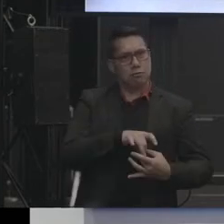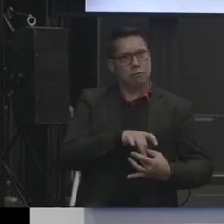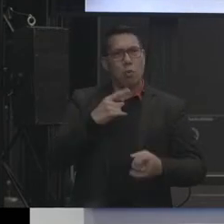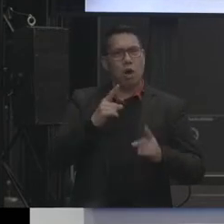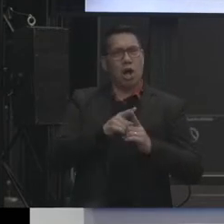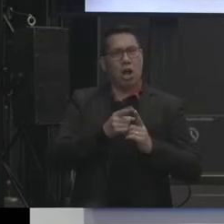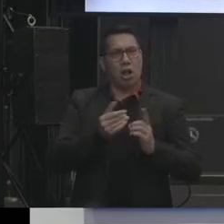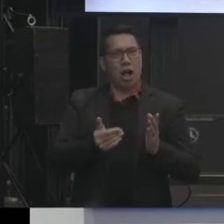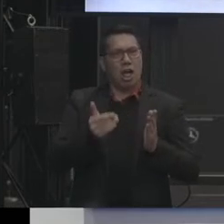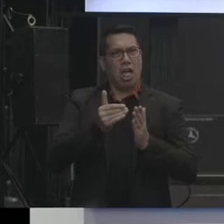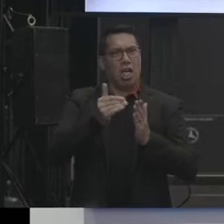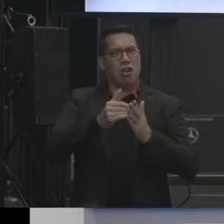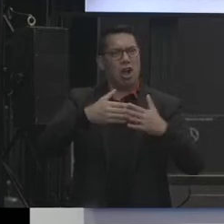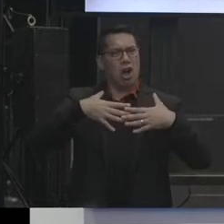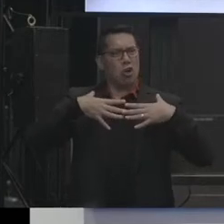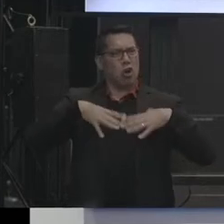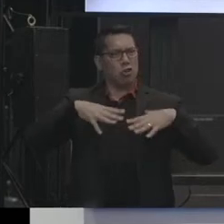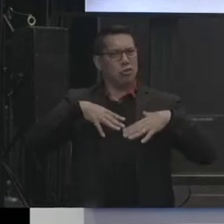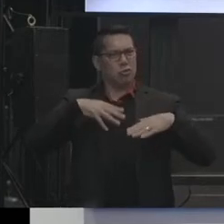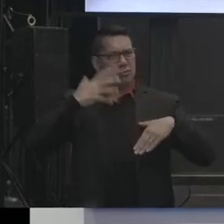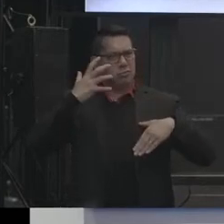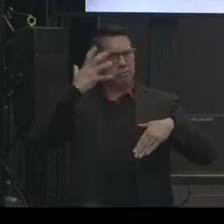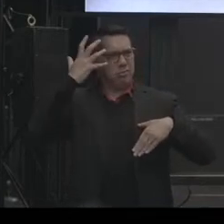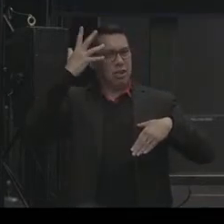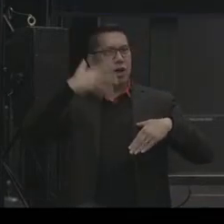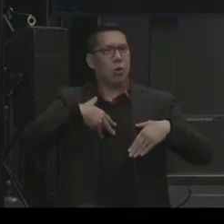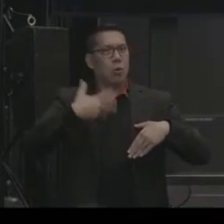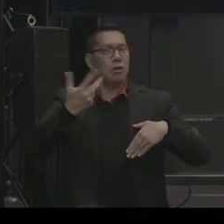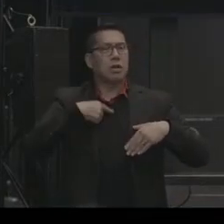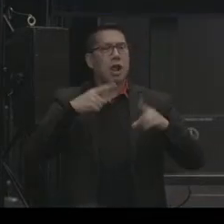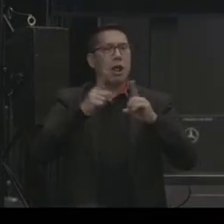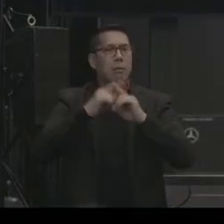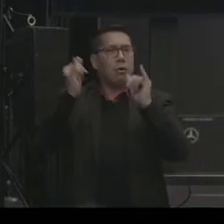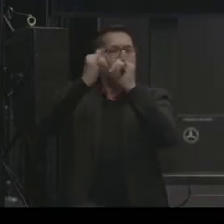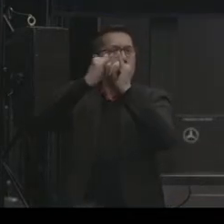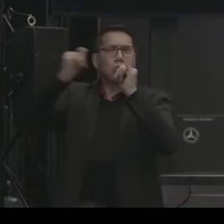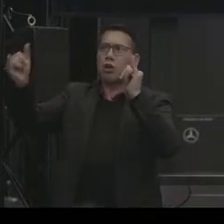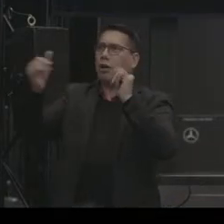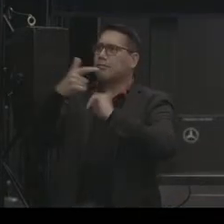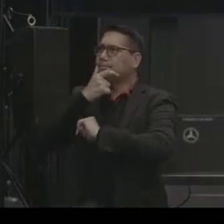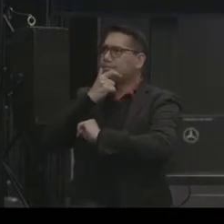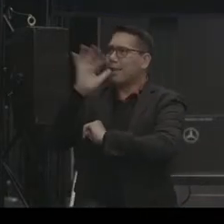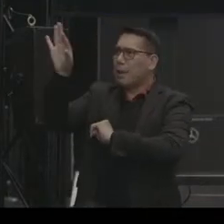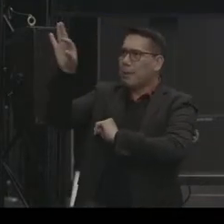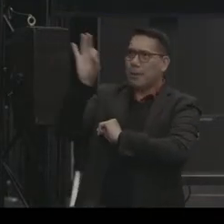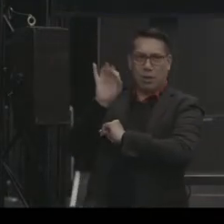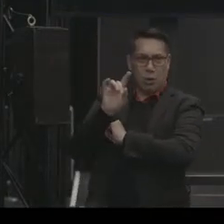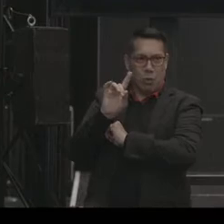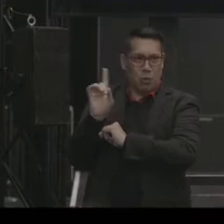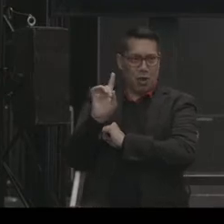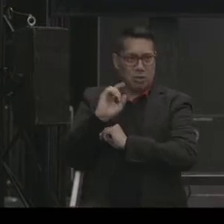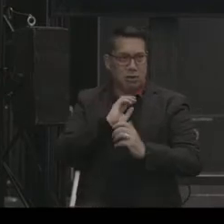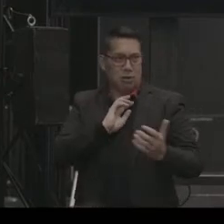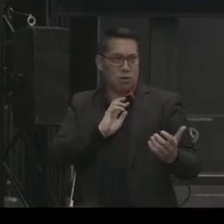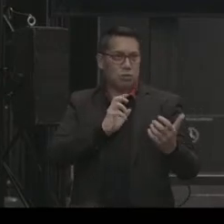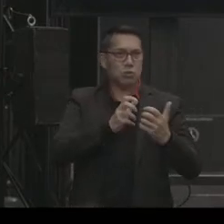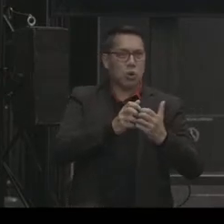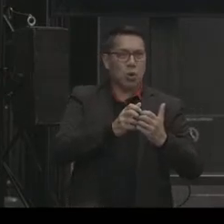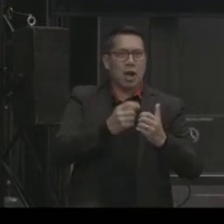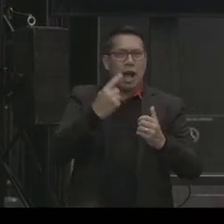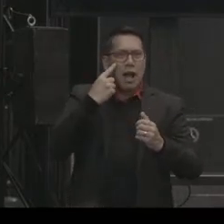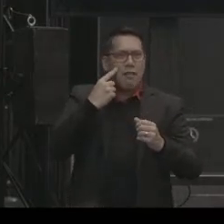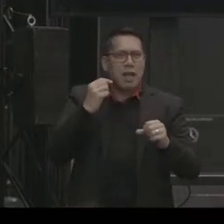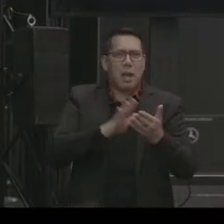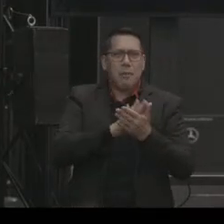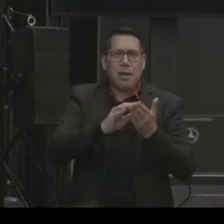styling and costuming. It's like, what can I grab from my wardrobe? And I think that also like makes it more inviting for